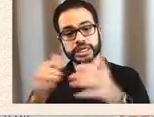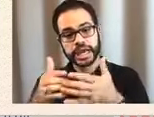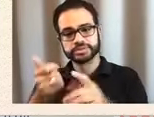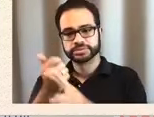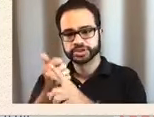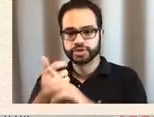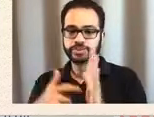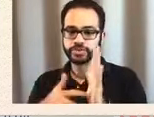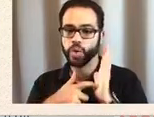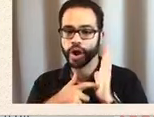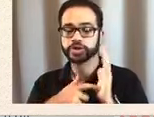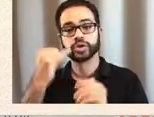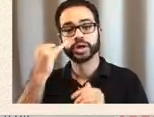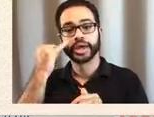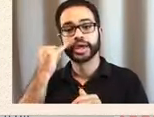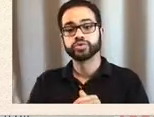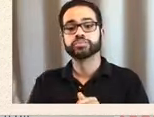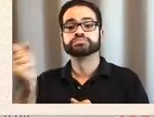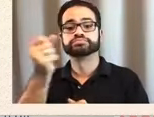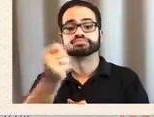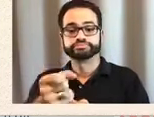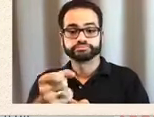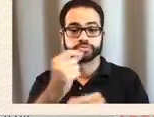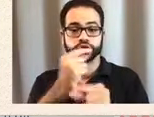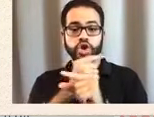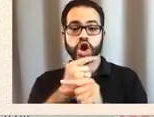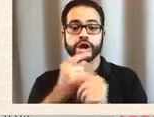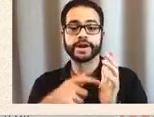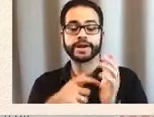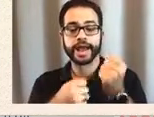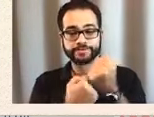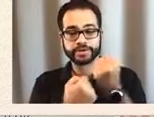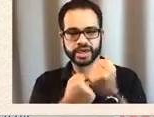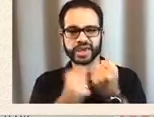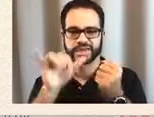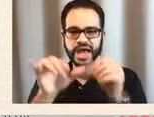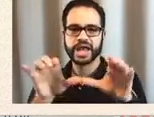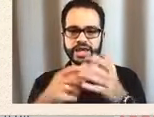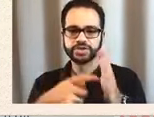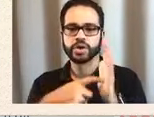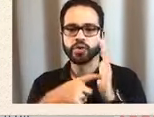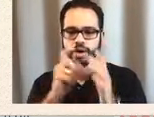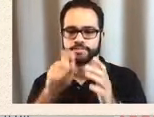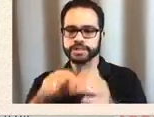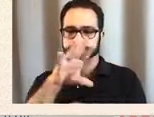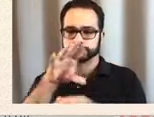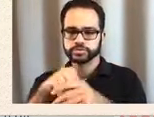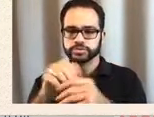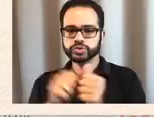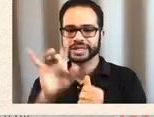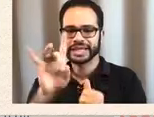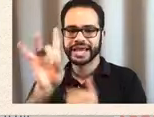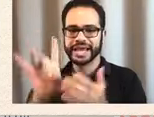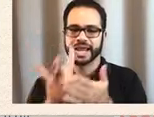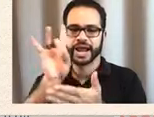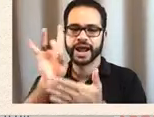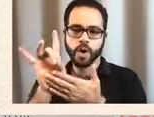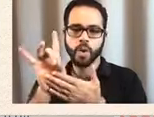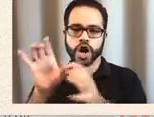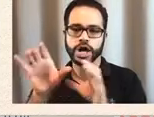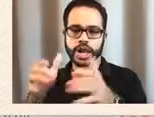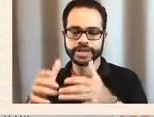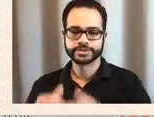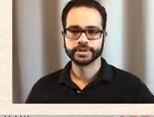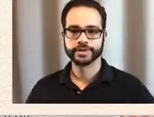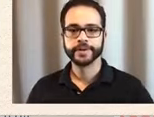guardian advocate, it's required that you engage in this 8-hour class. And then it used to be that the